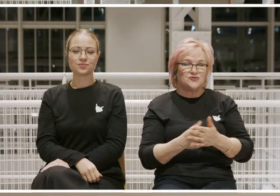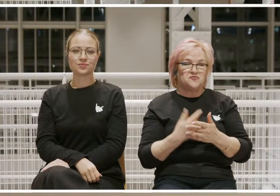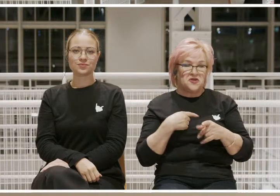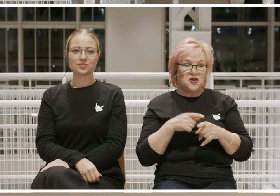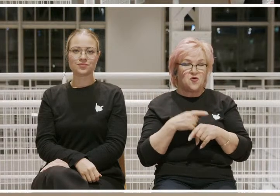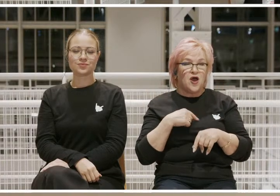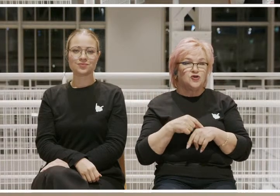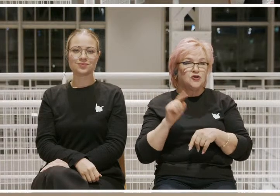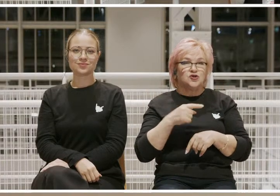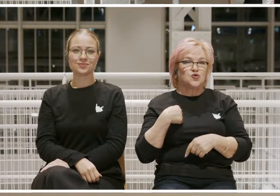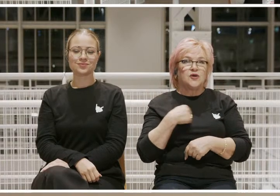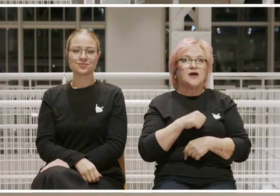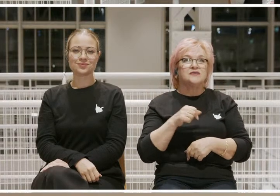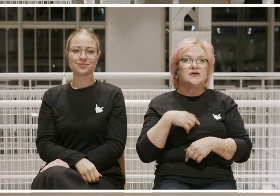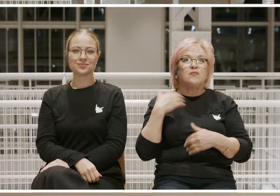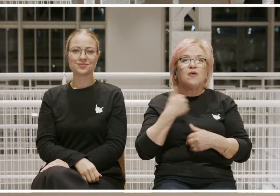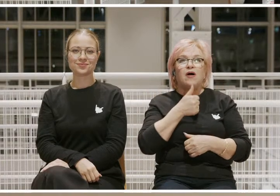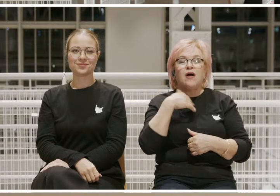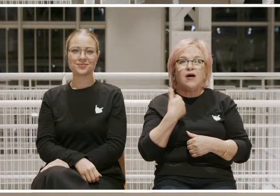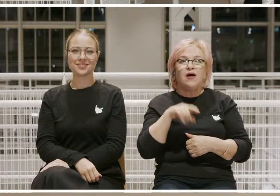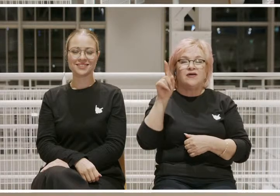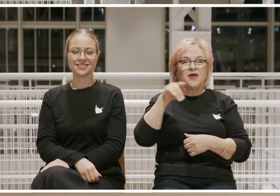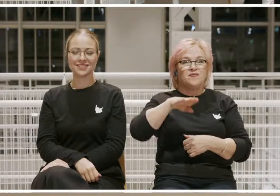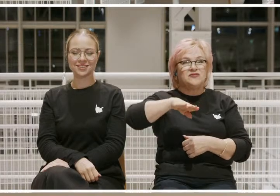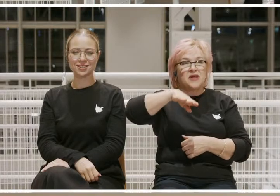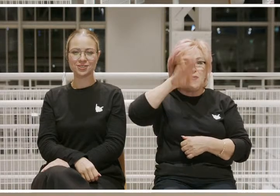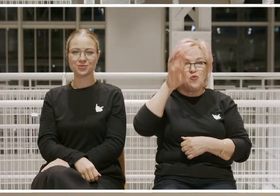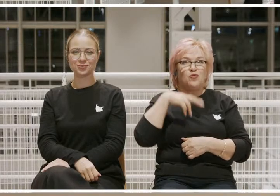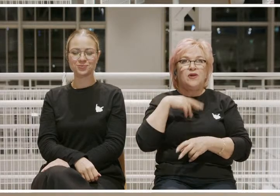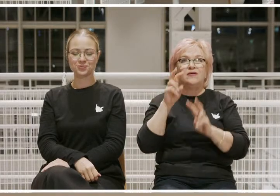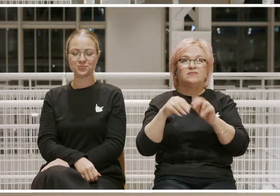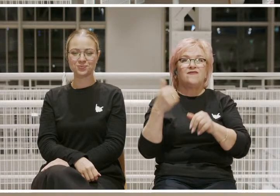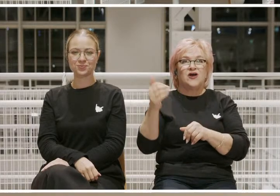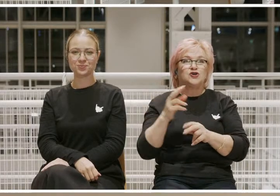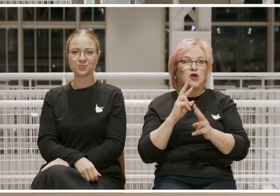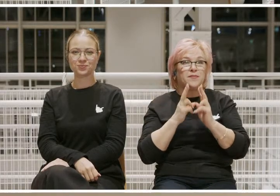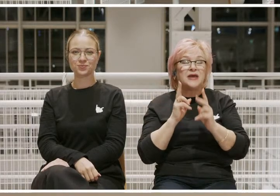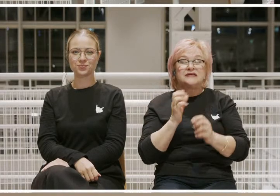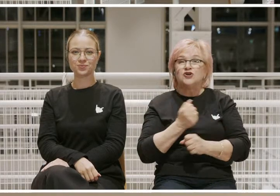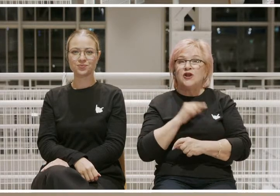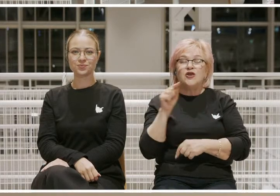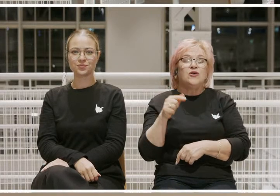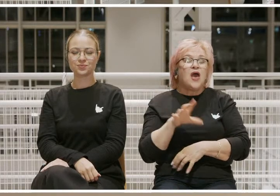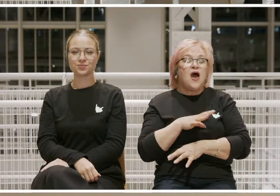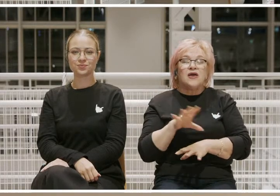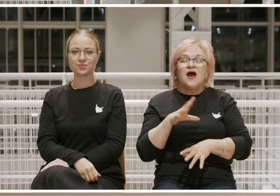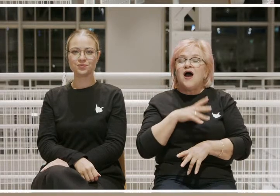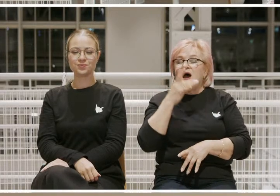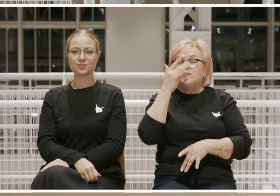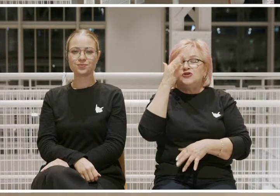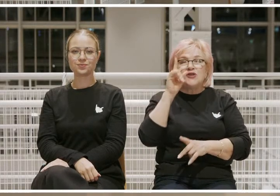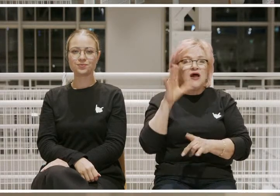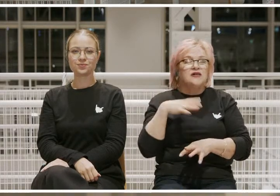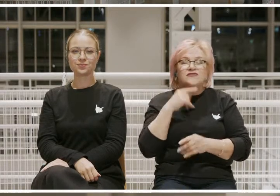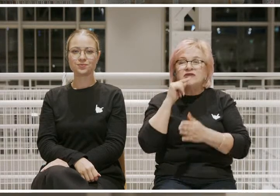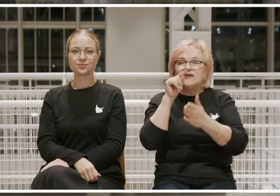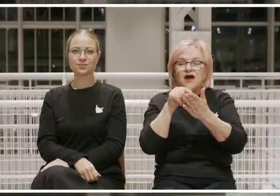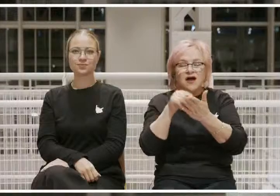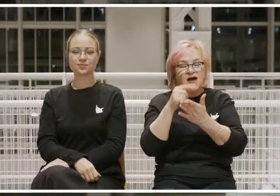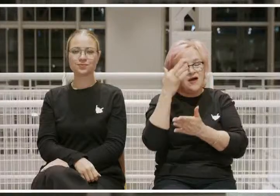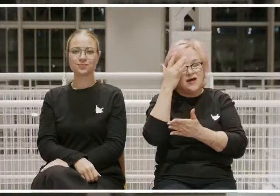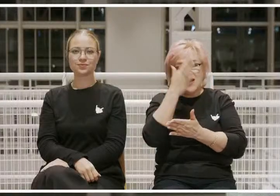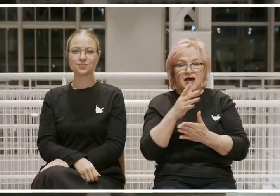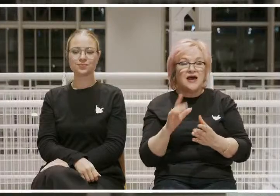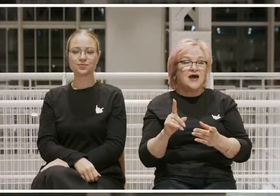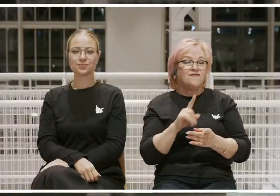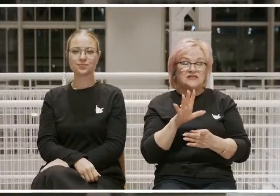Istanbul Biennial, even though I haven't been, unfortunately. I've always wanted to. This is a time to